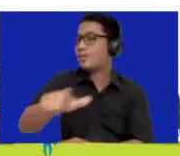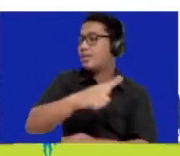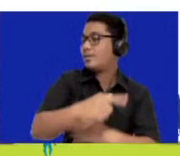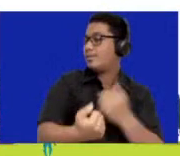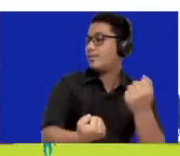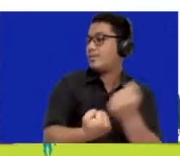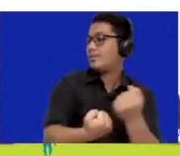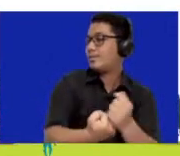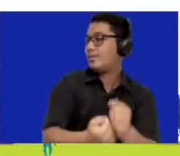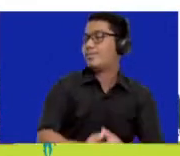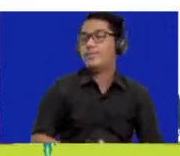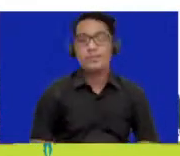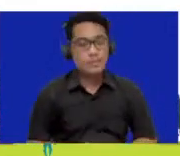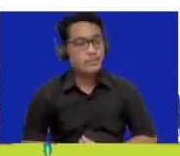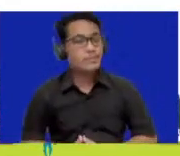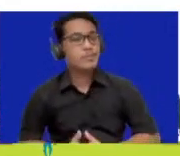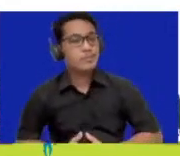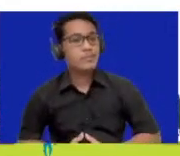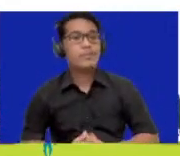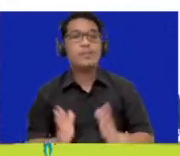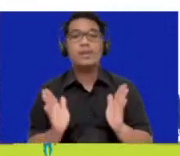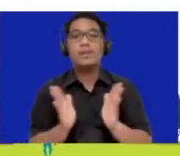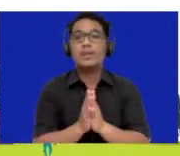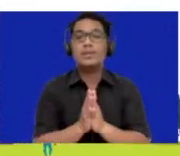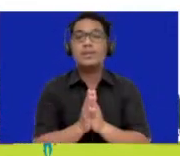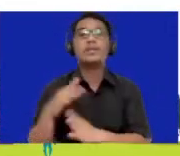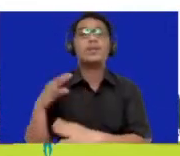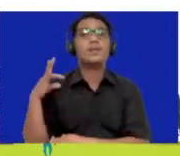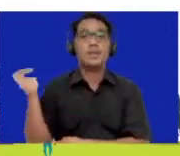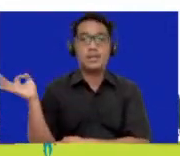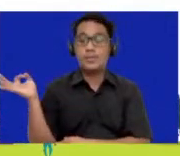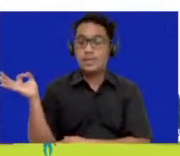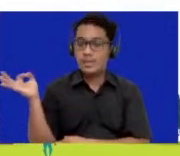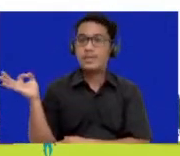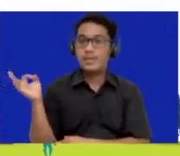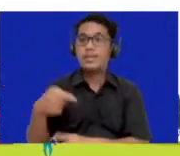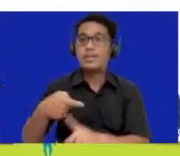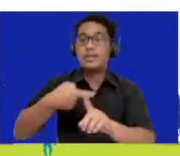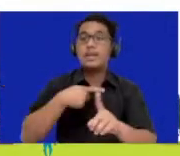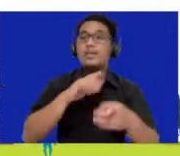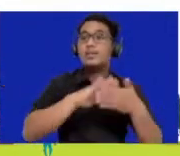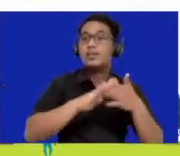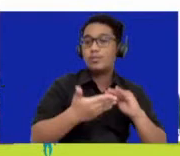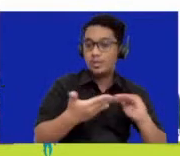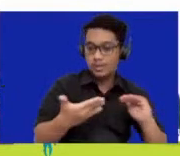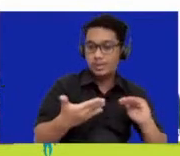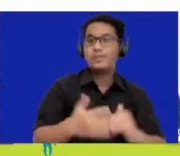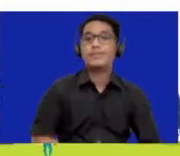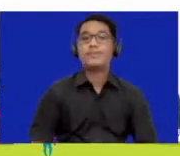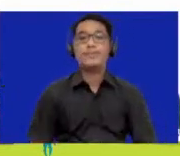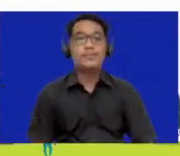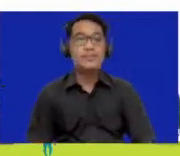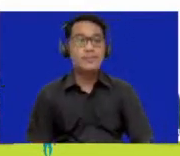community perform on a fixed script and audio for wider community awareness.